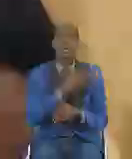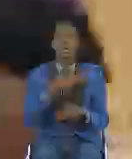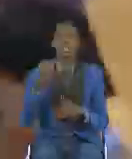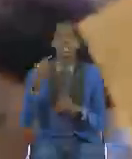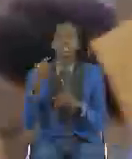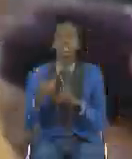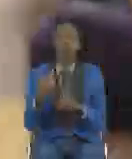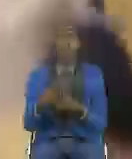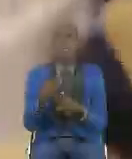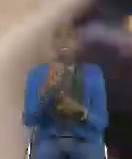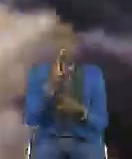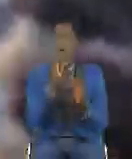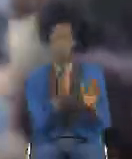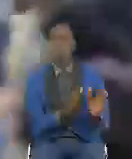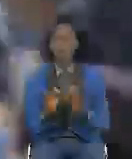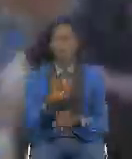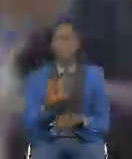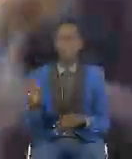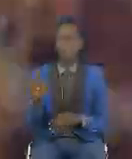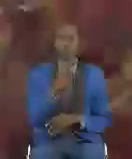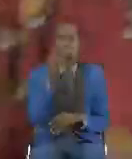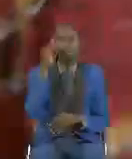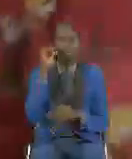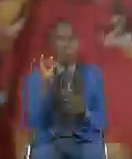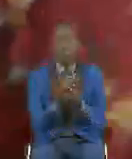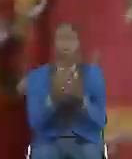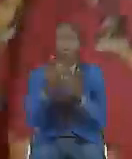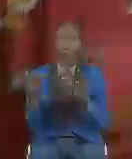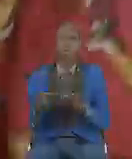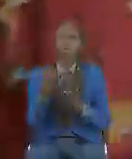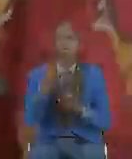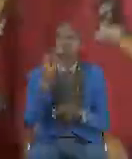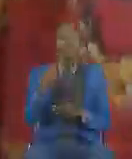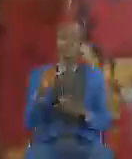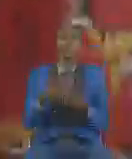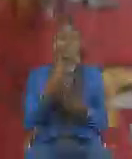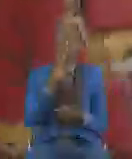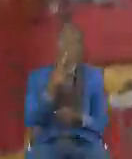is preparing you for that place you ought to be.